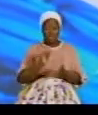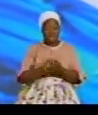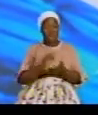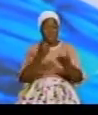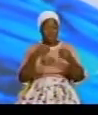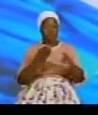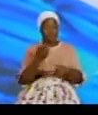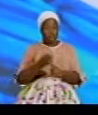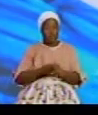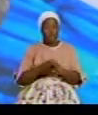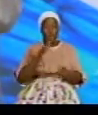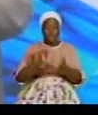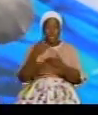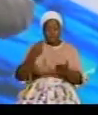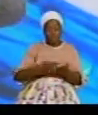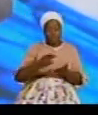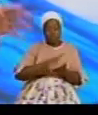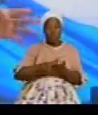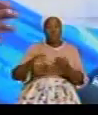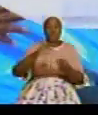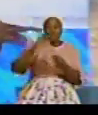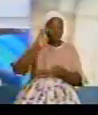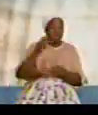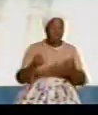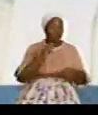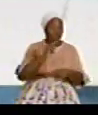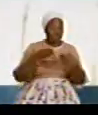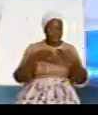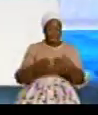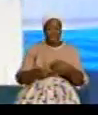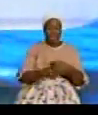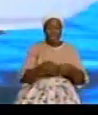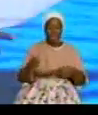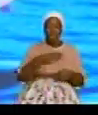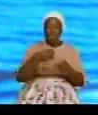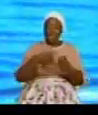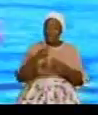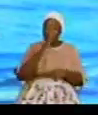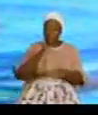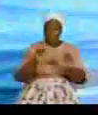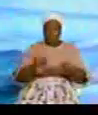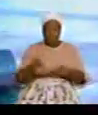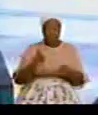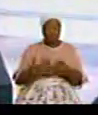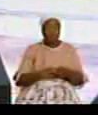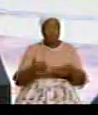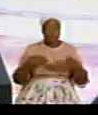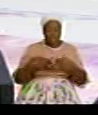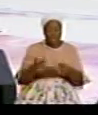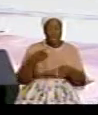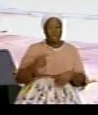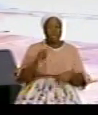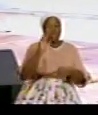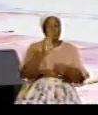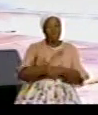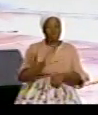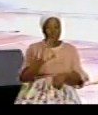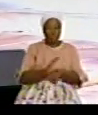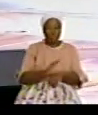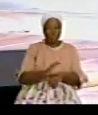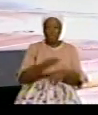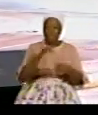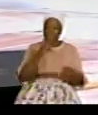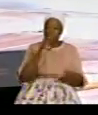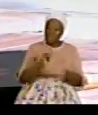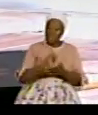from, that the Holy Spirit now will guide them and they'll be able to guide the church. So that's the reason